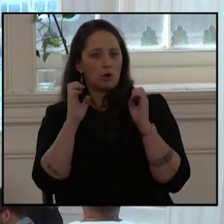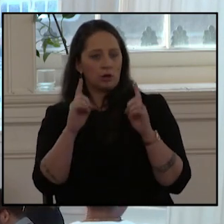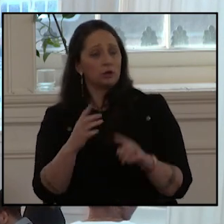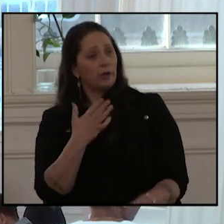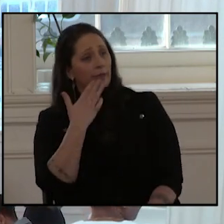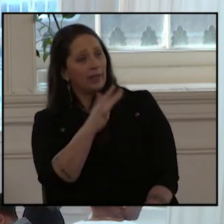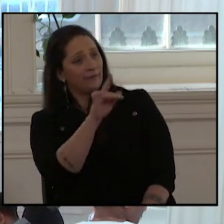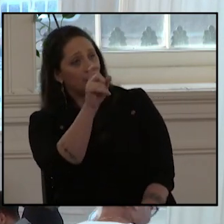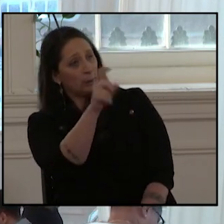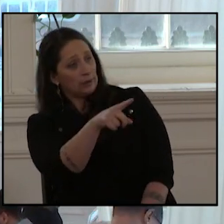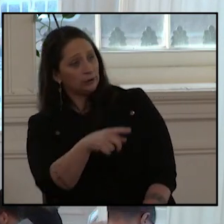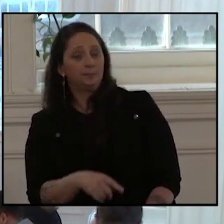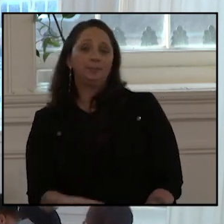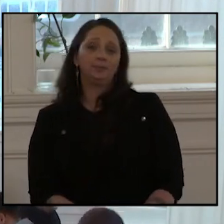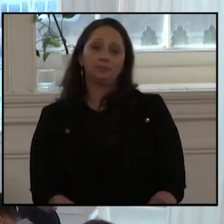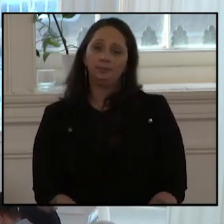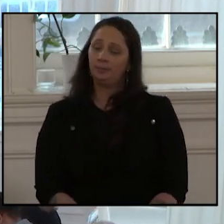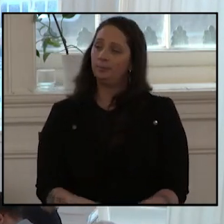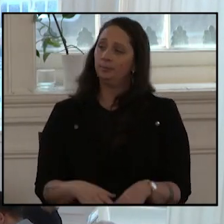that question.